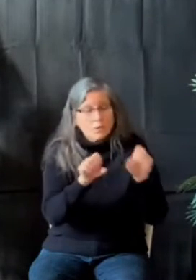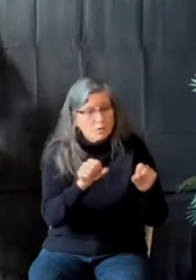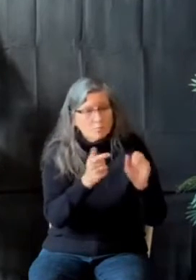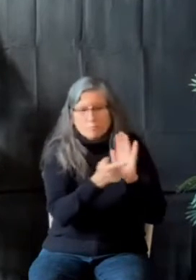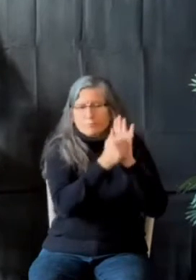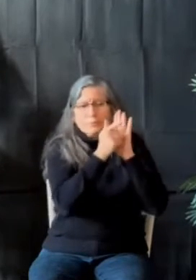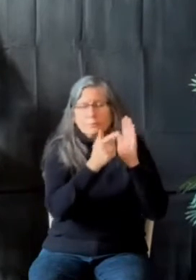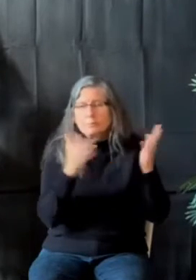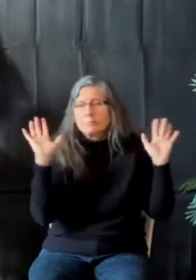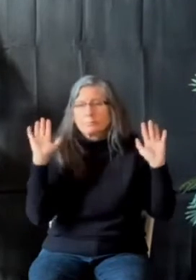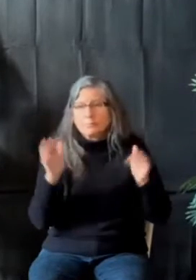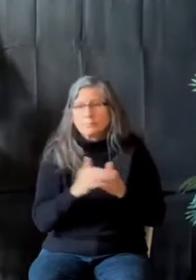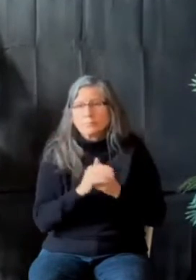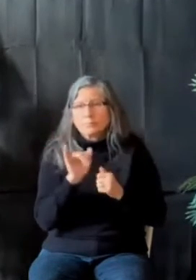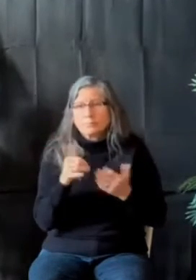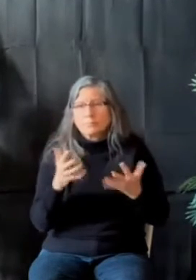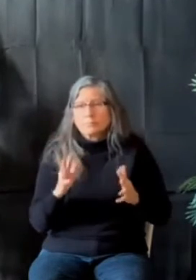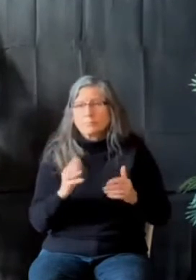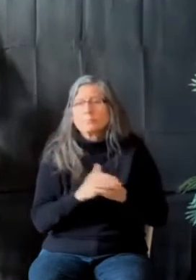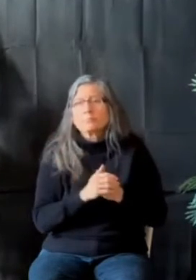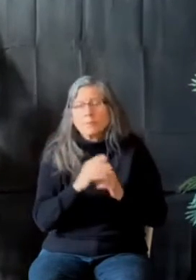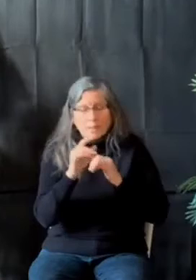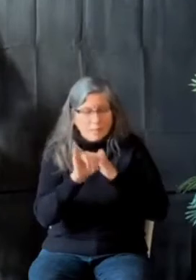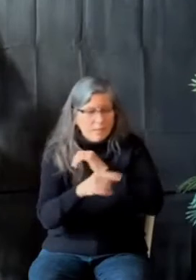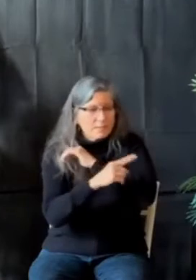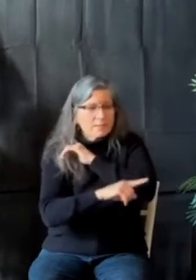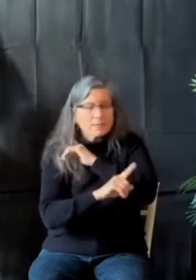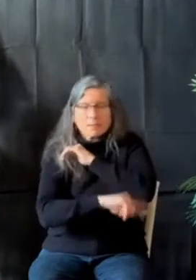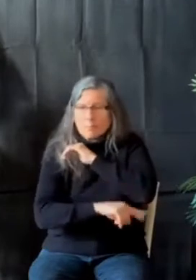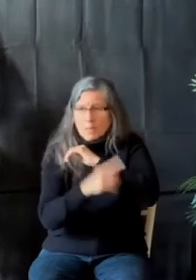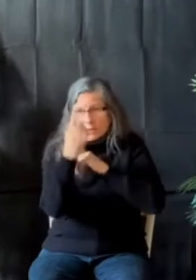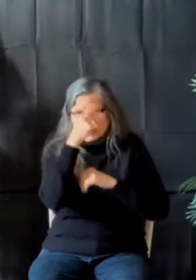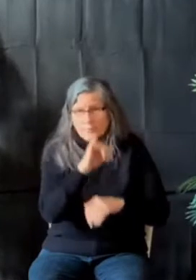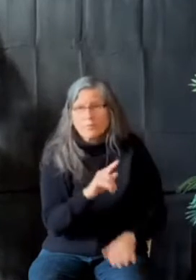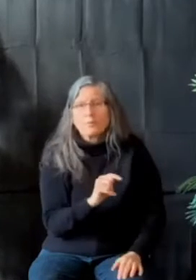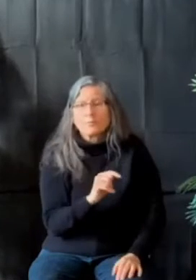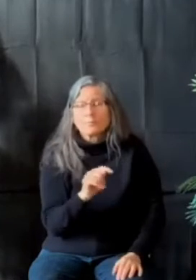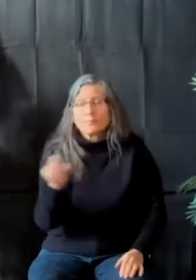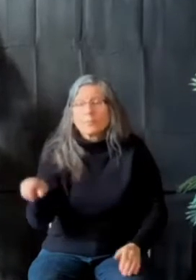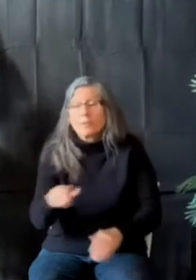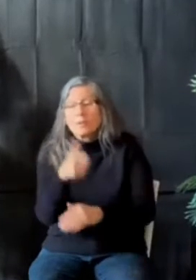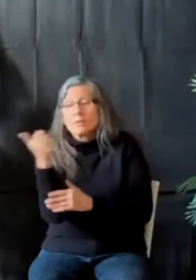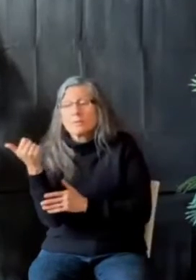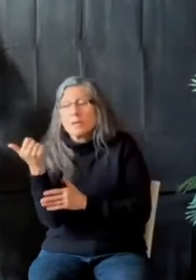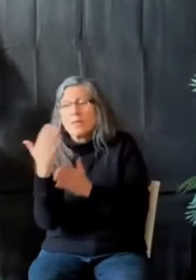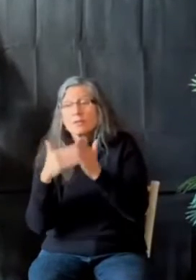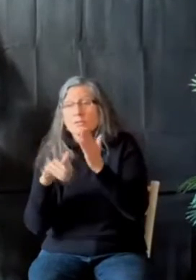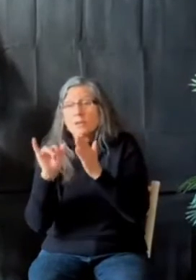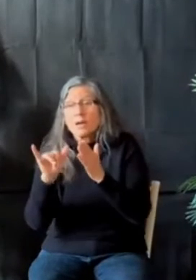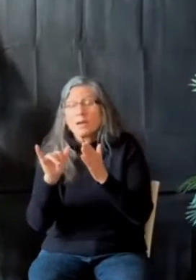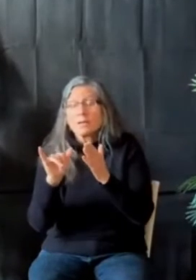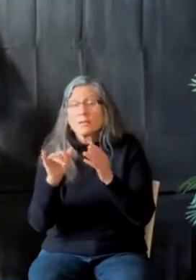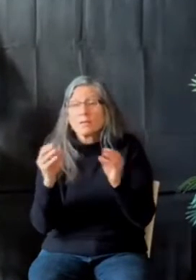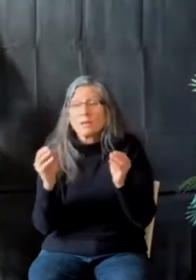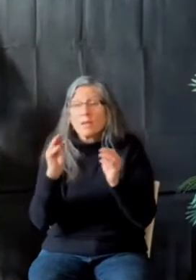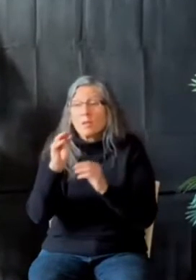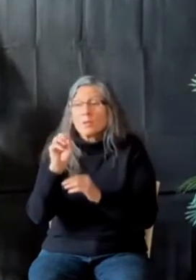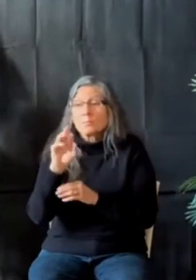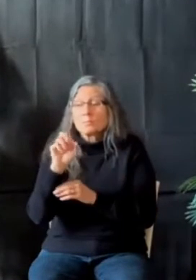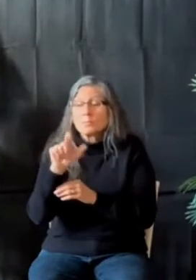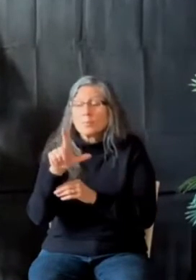it. That's it. That's the penalty for it. Okay? But there's another side. The moral